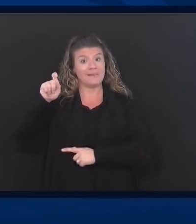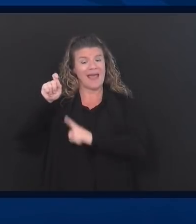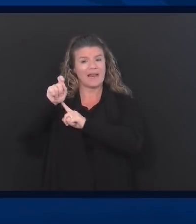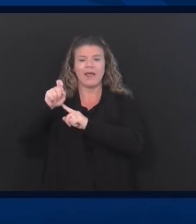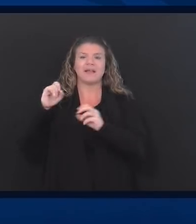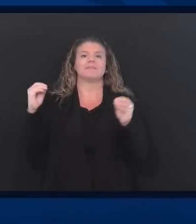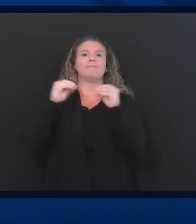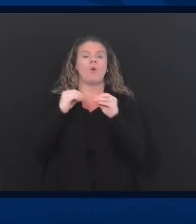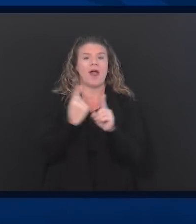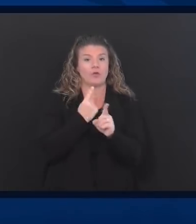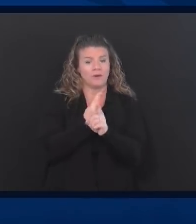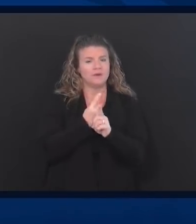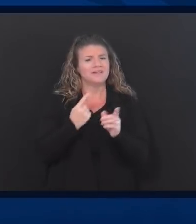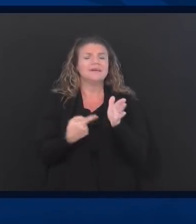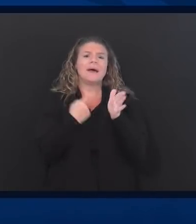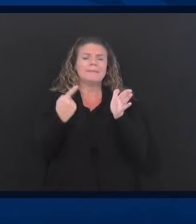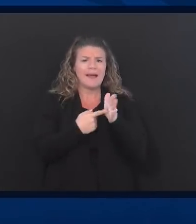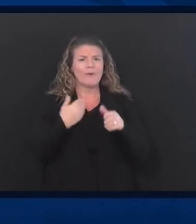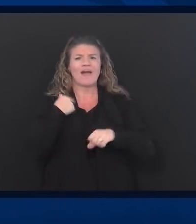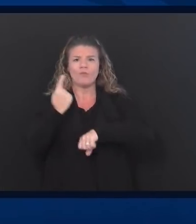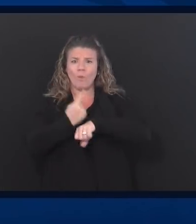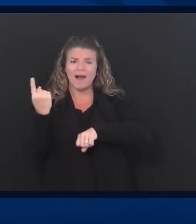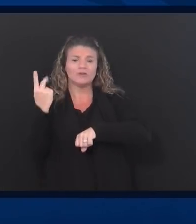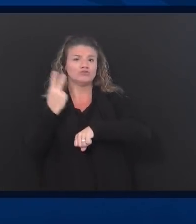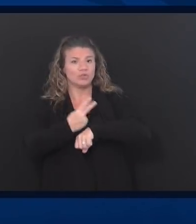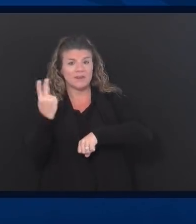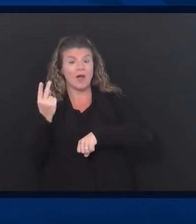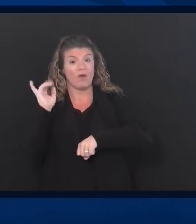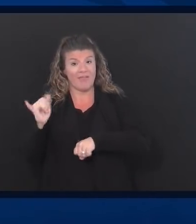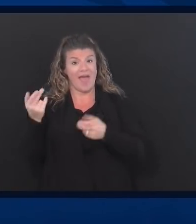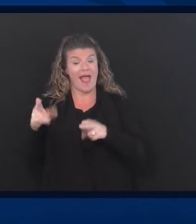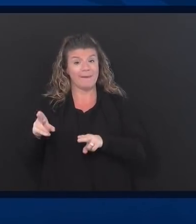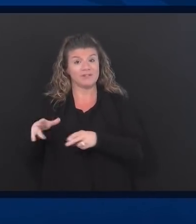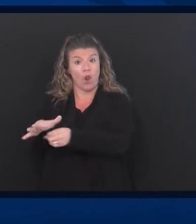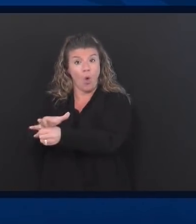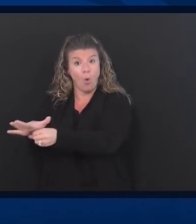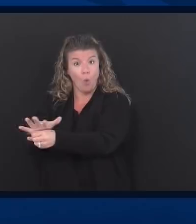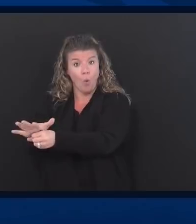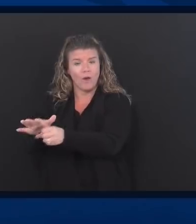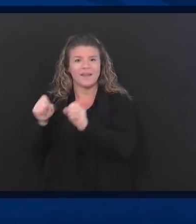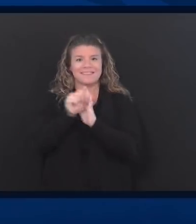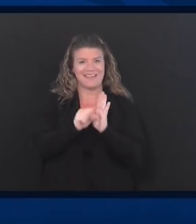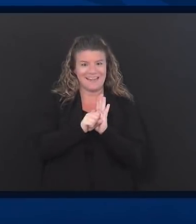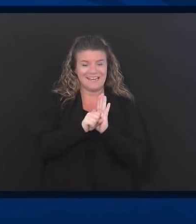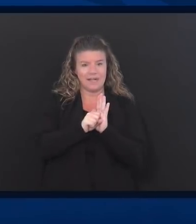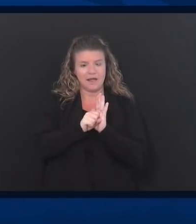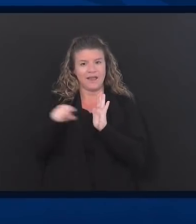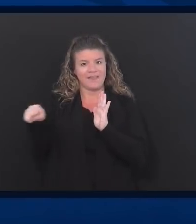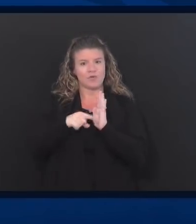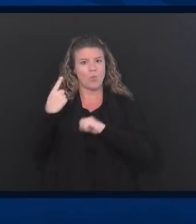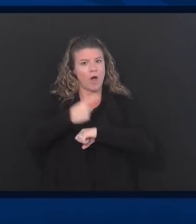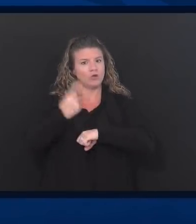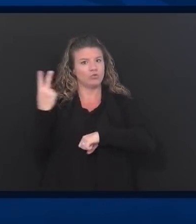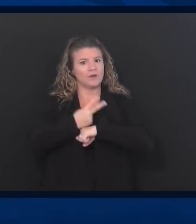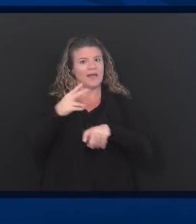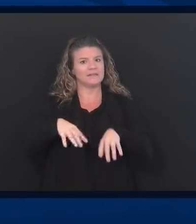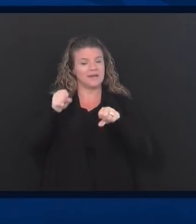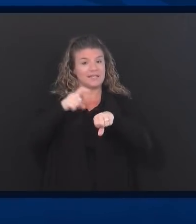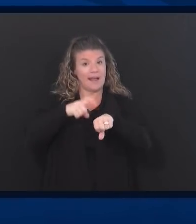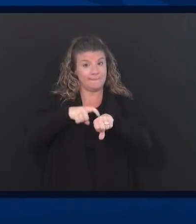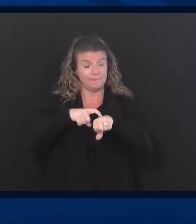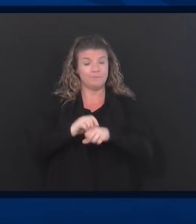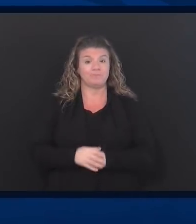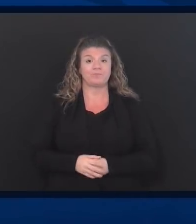two lag time between when that occurs at the local level and when it gets to the state level. At the local